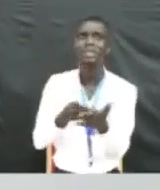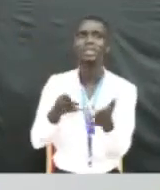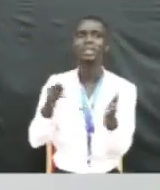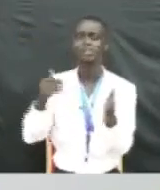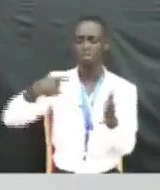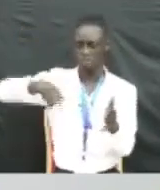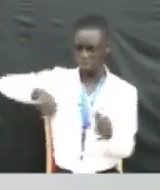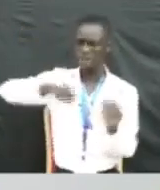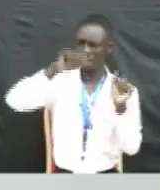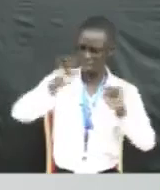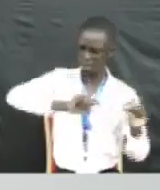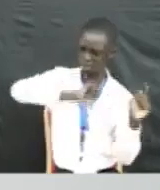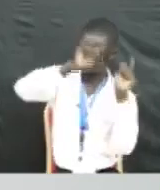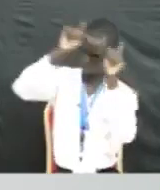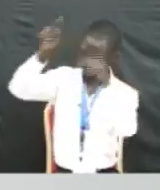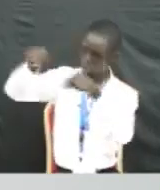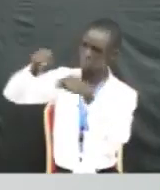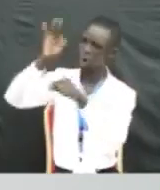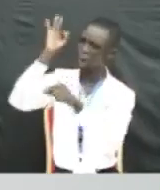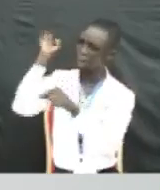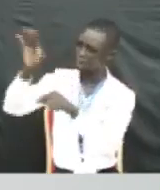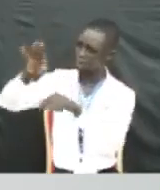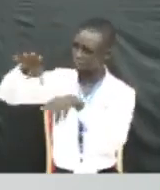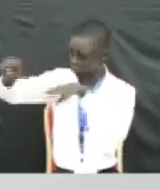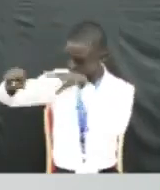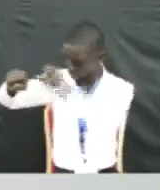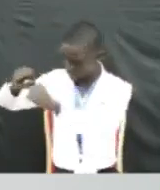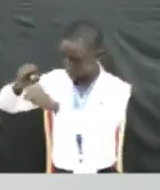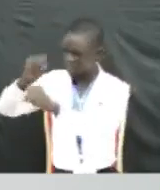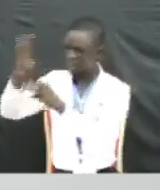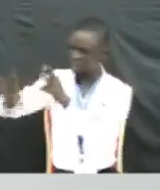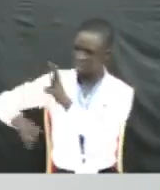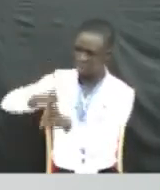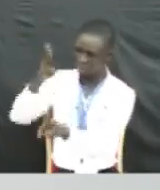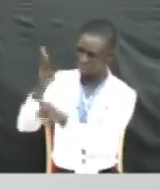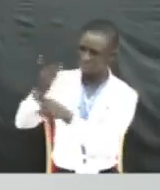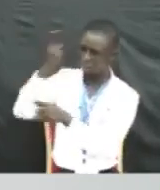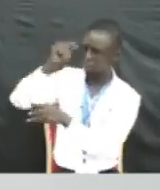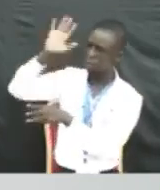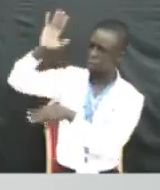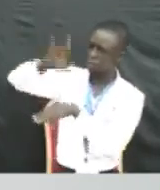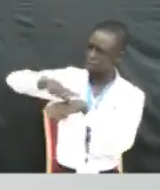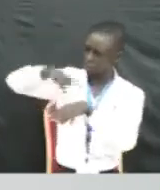possess the rest of the world to your glory. We thank you,